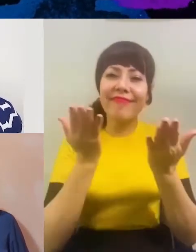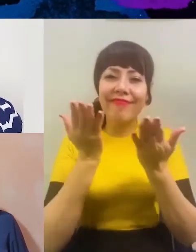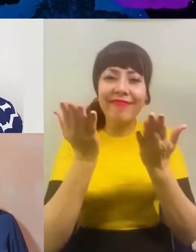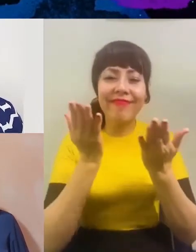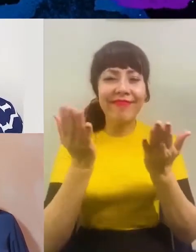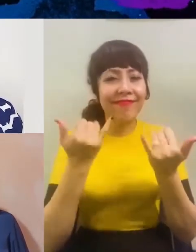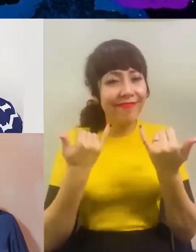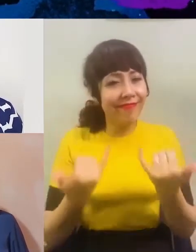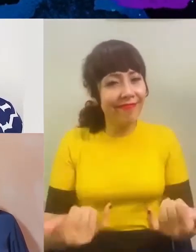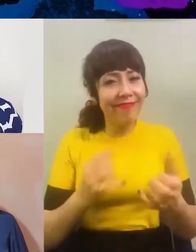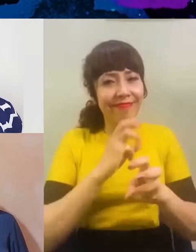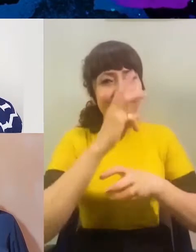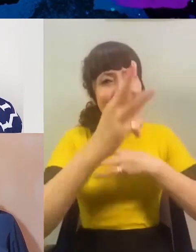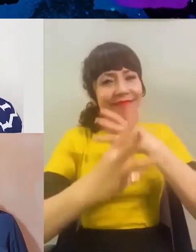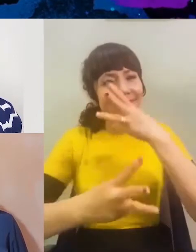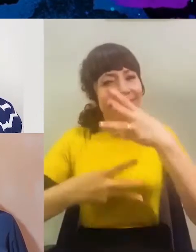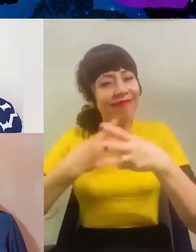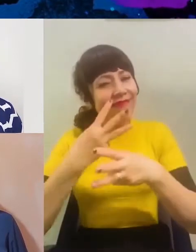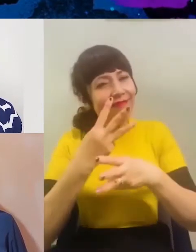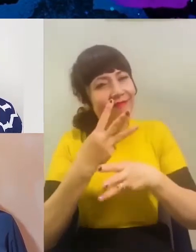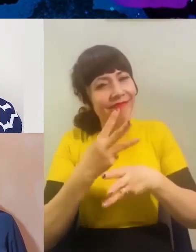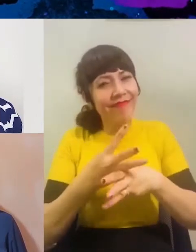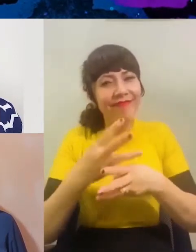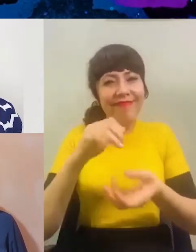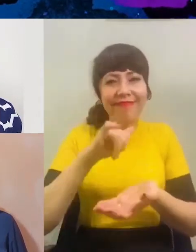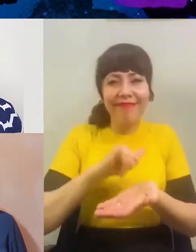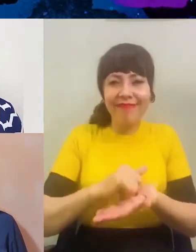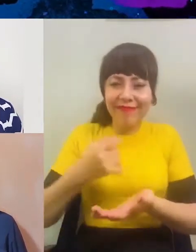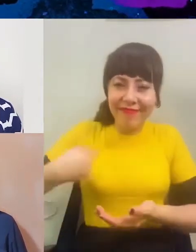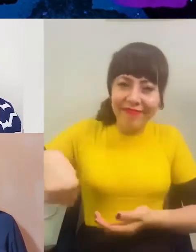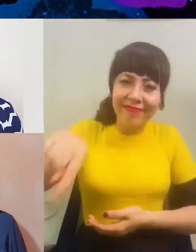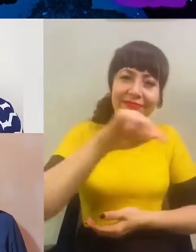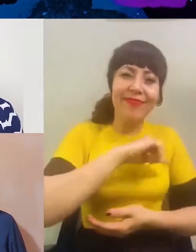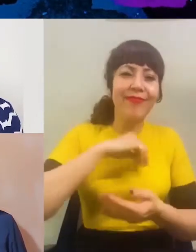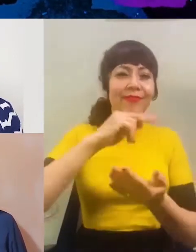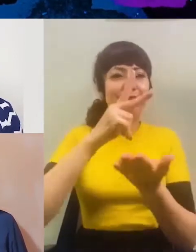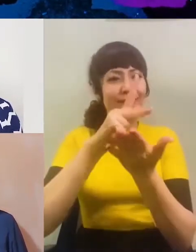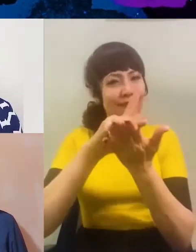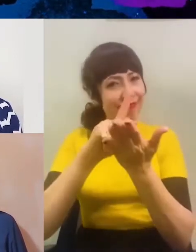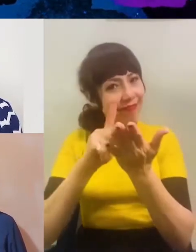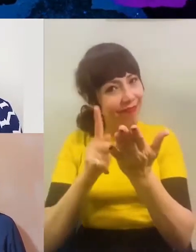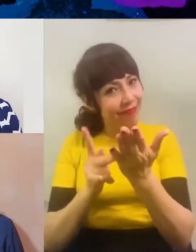of this world that we are part